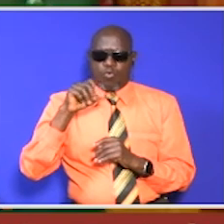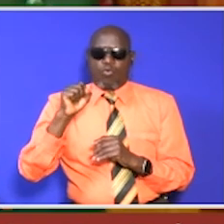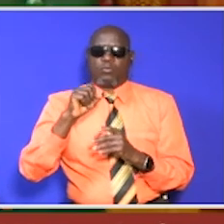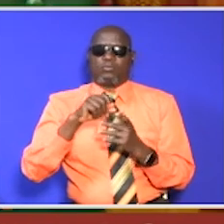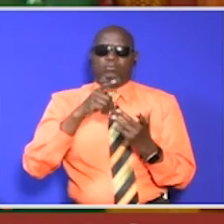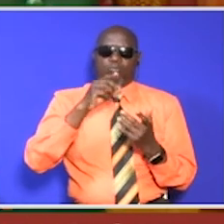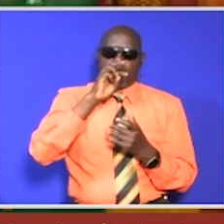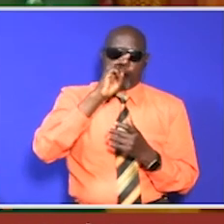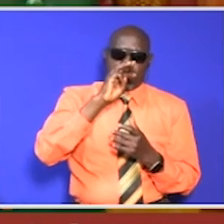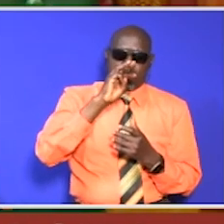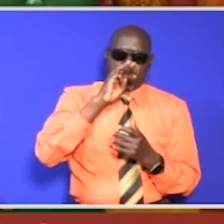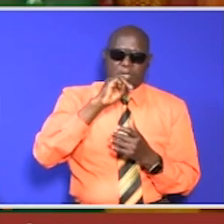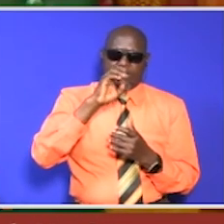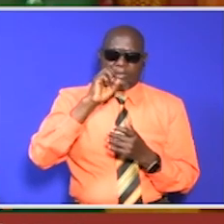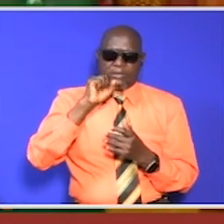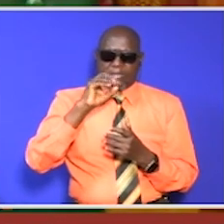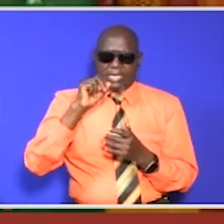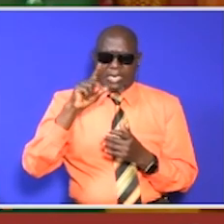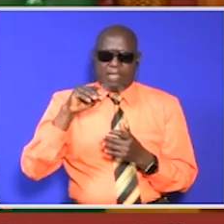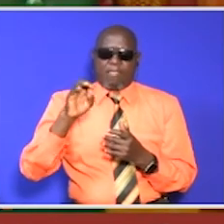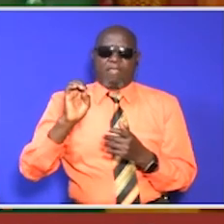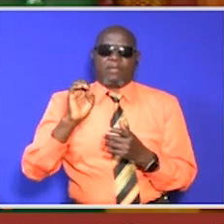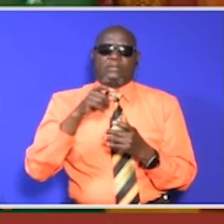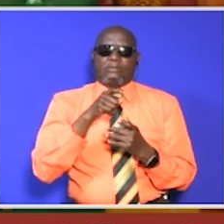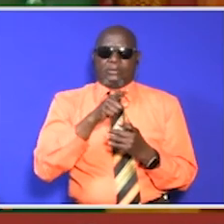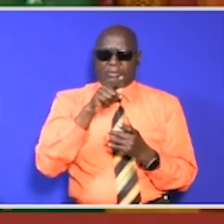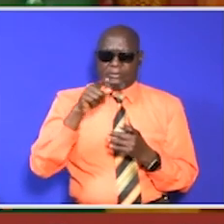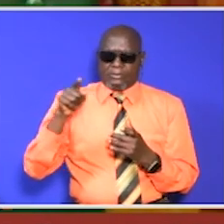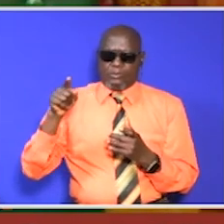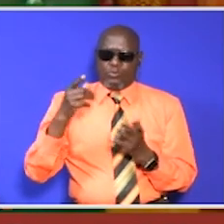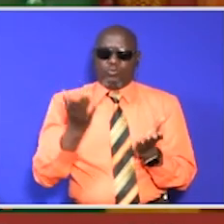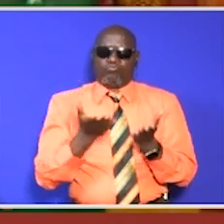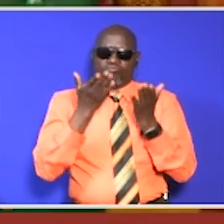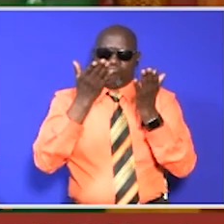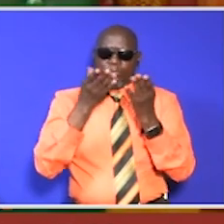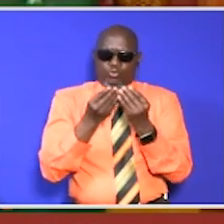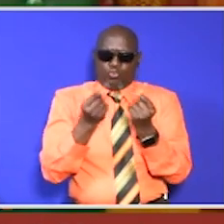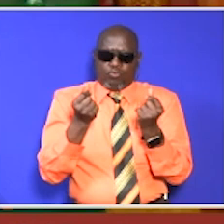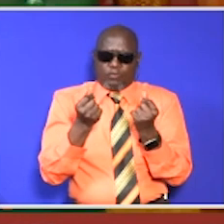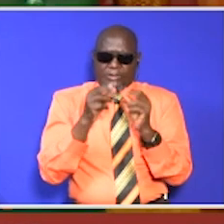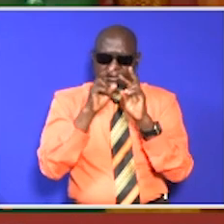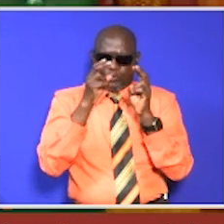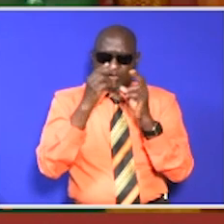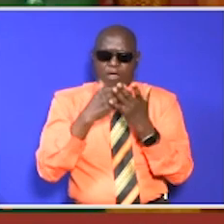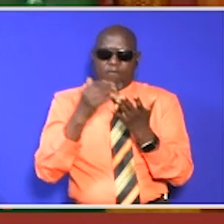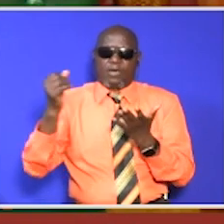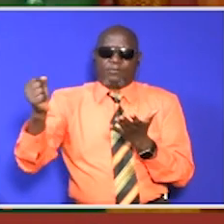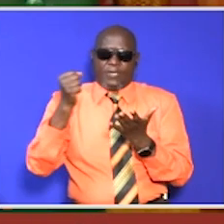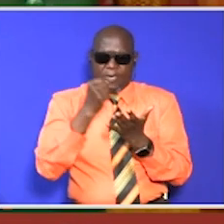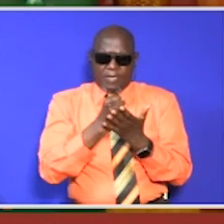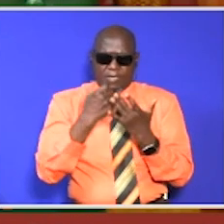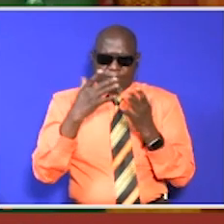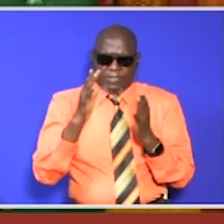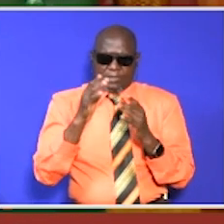University. To address this issue in our education sector, we have already hired, as you know,